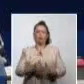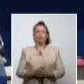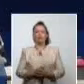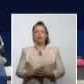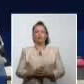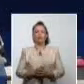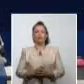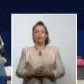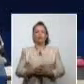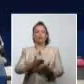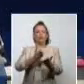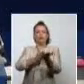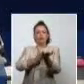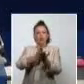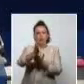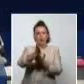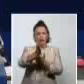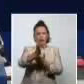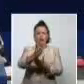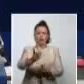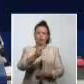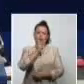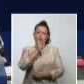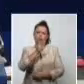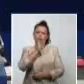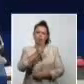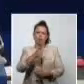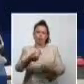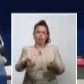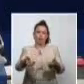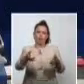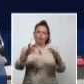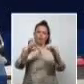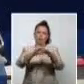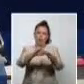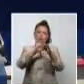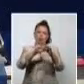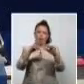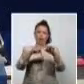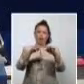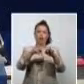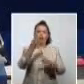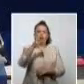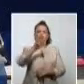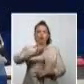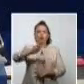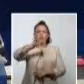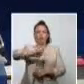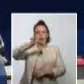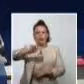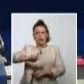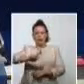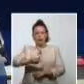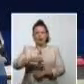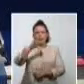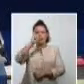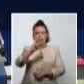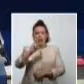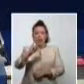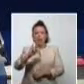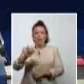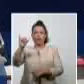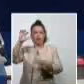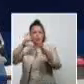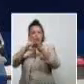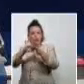We are reporting in intensive care wards a total of 12 confirmed patients, 6